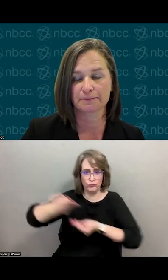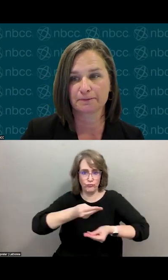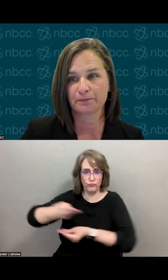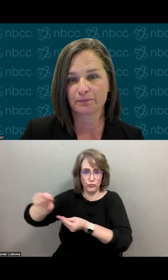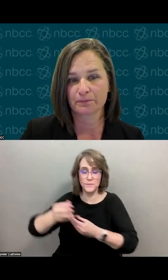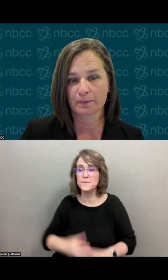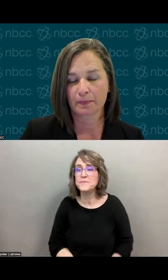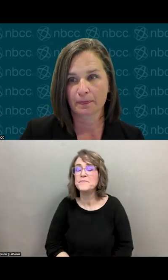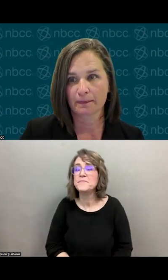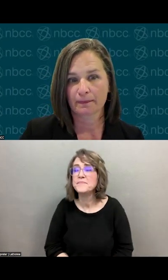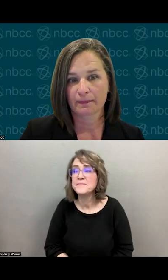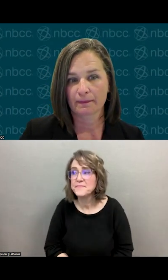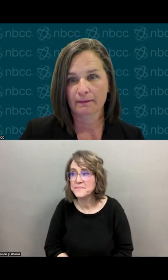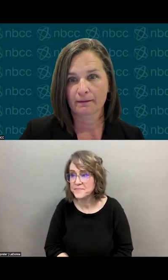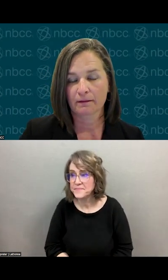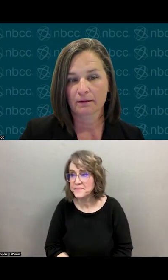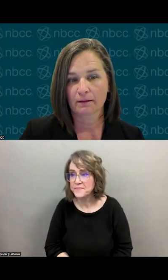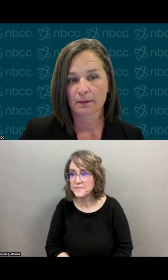Next.